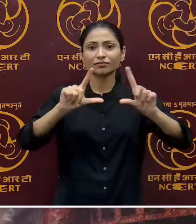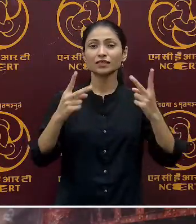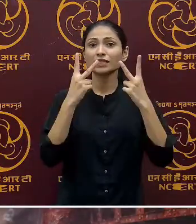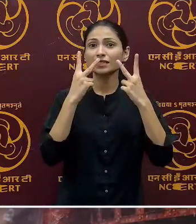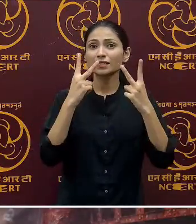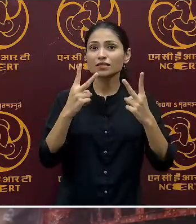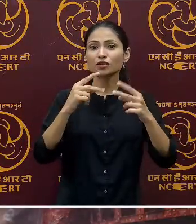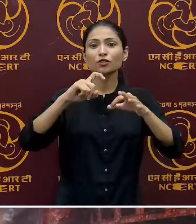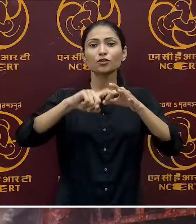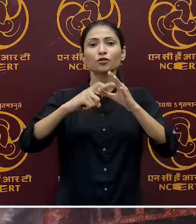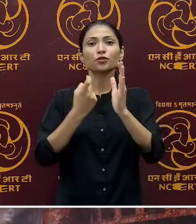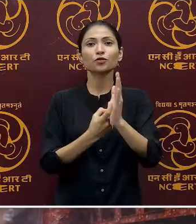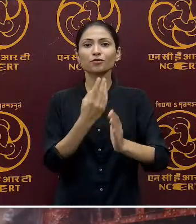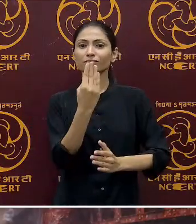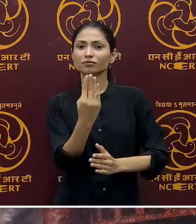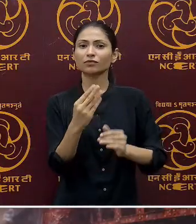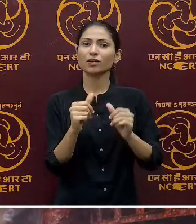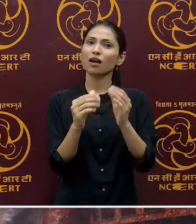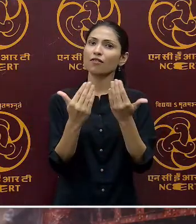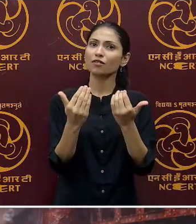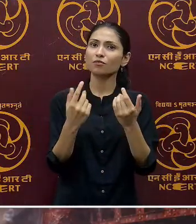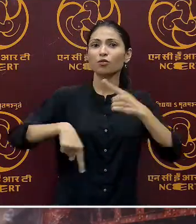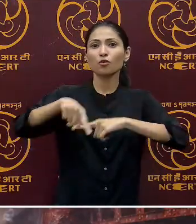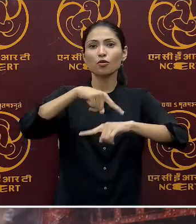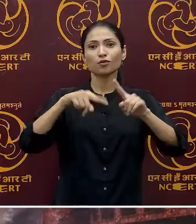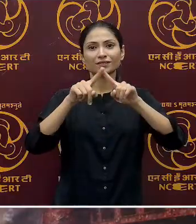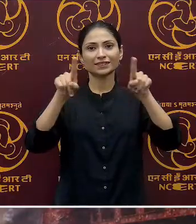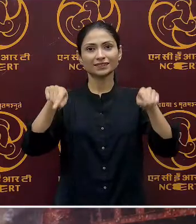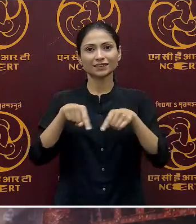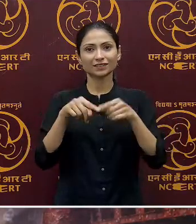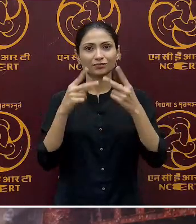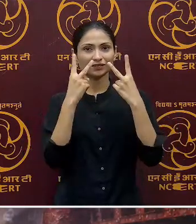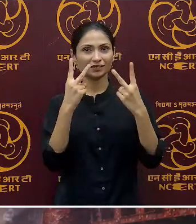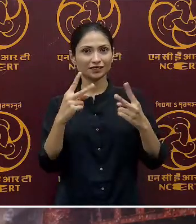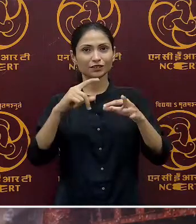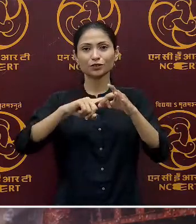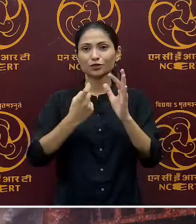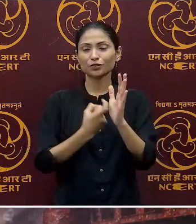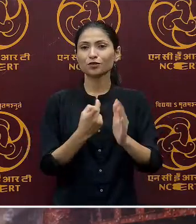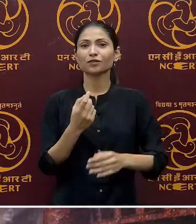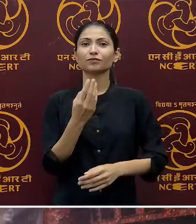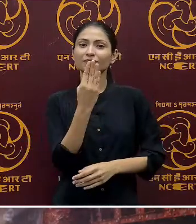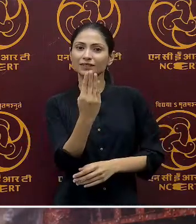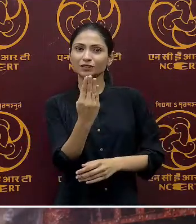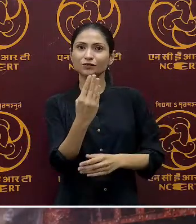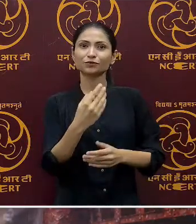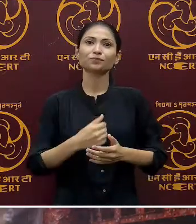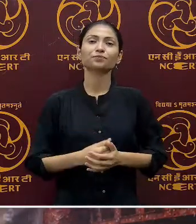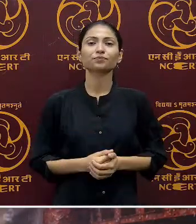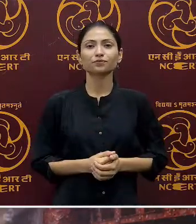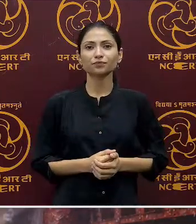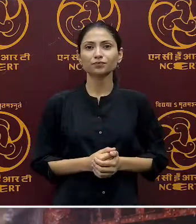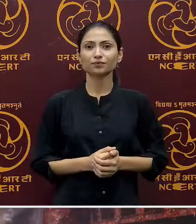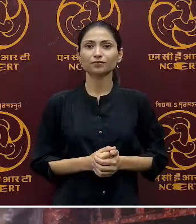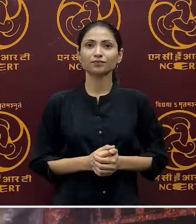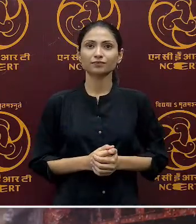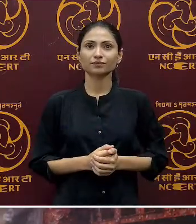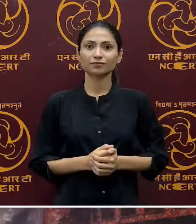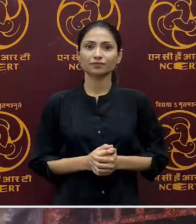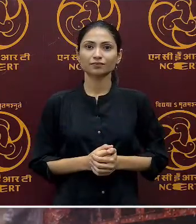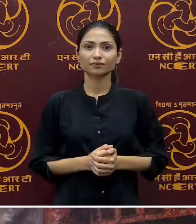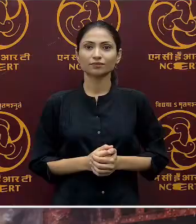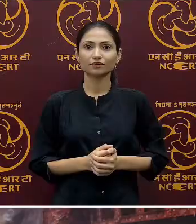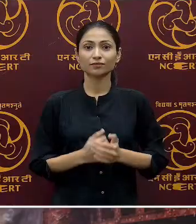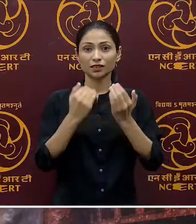You can see on the screen, this is the QR code scanner. When we click on it and scan the QR code, now it is